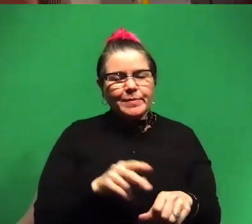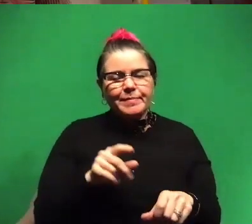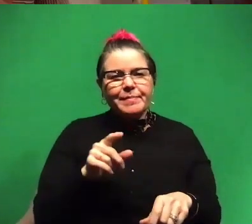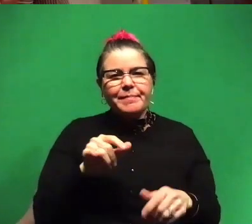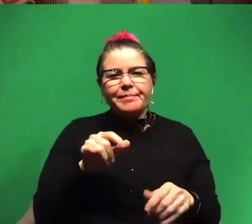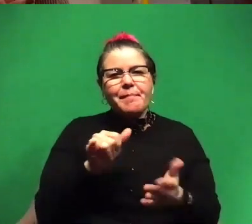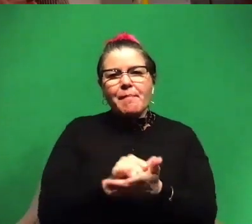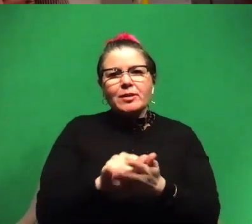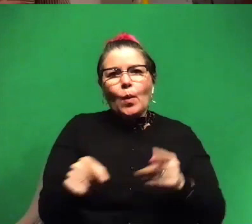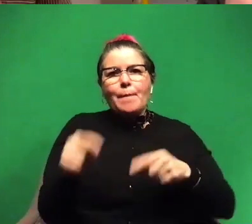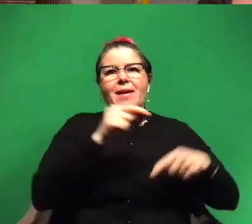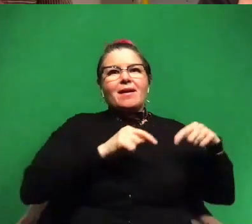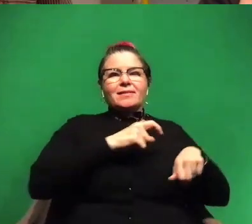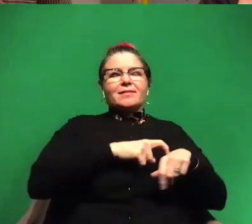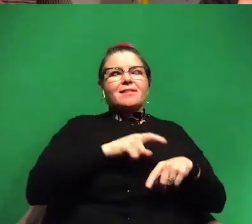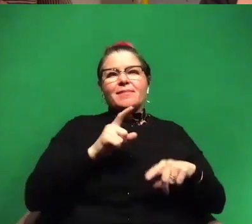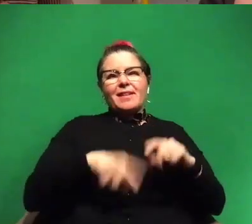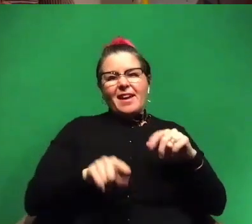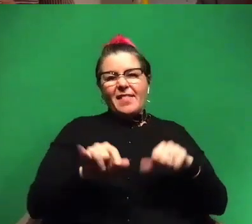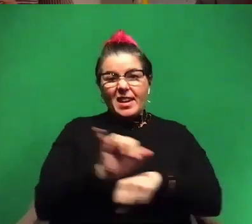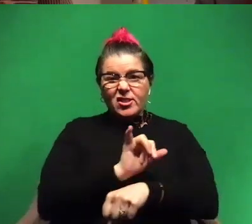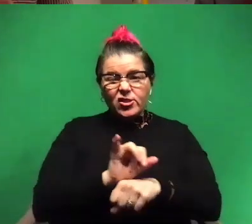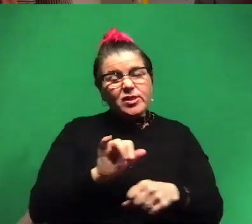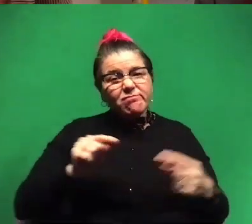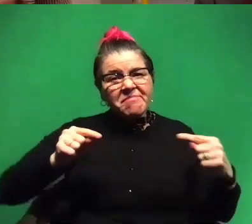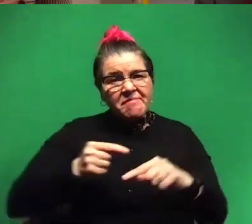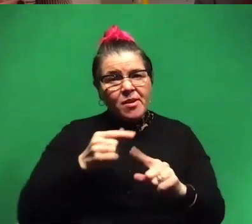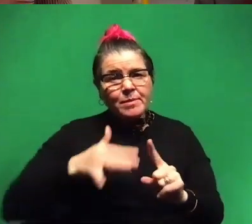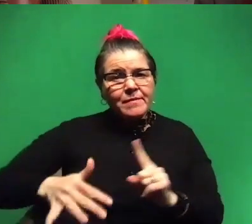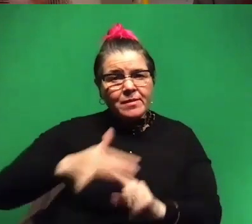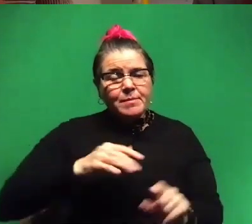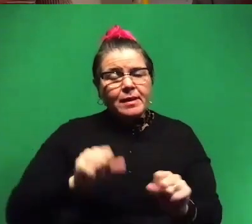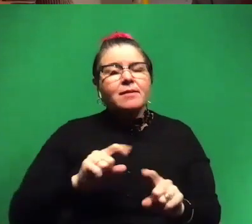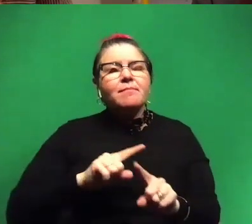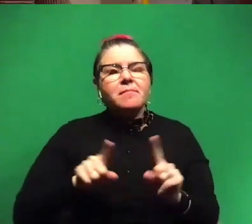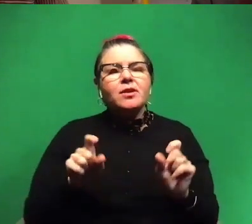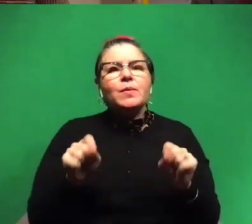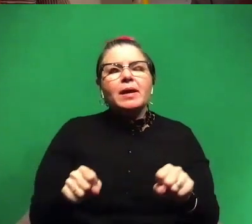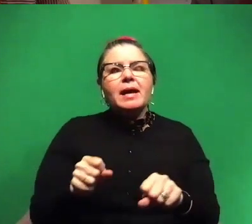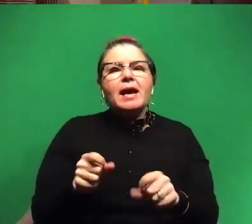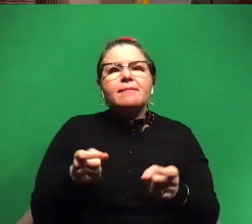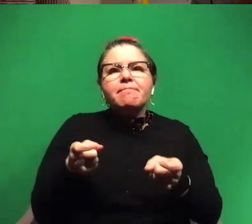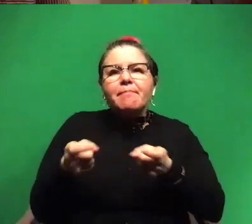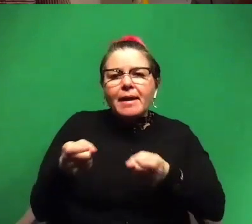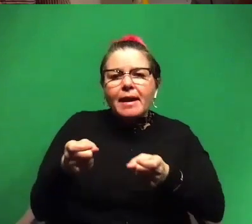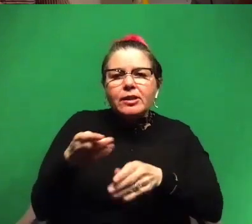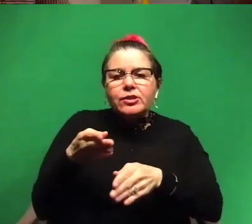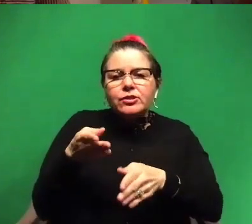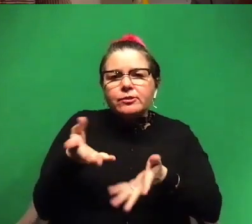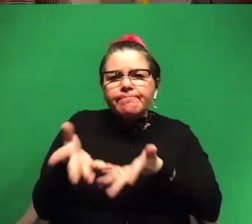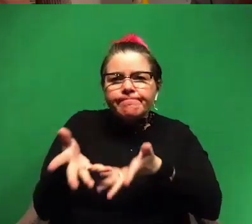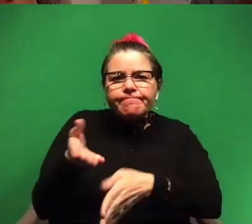a lot of these industries are pretty harmful, but there are ways to manage it